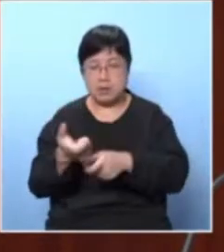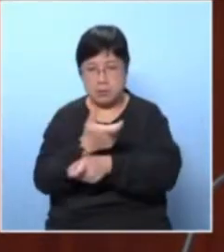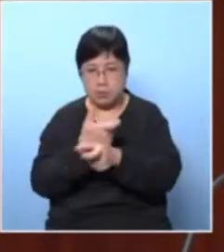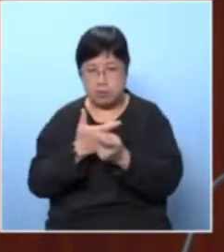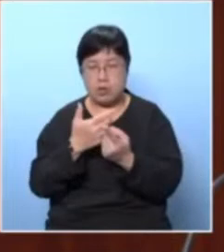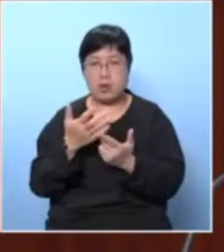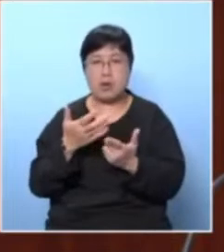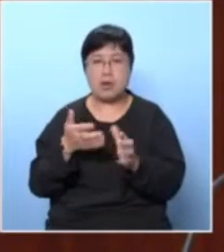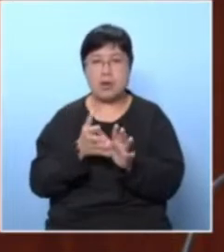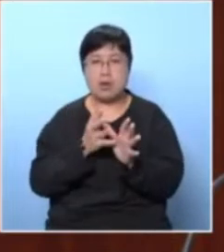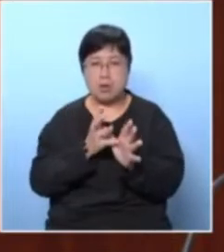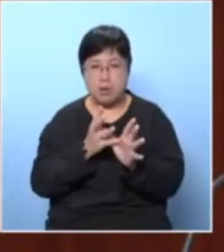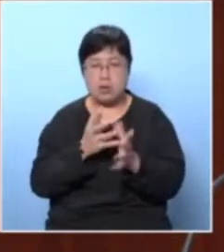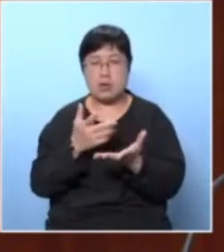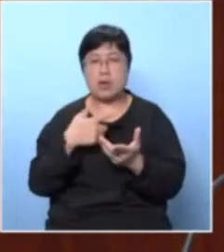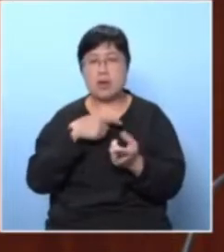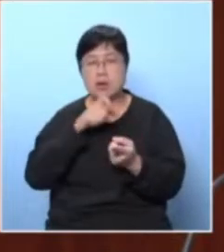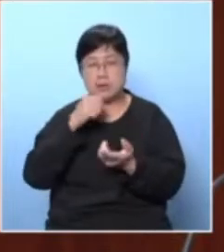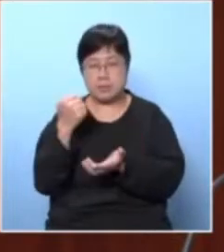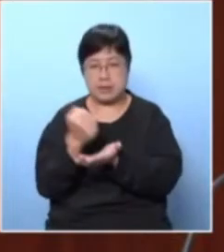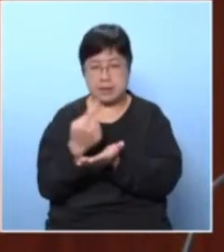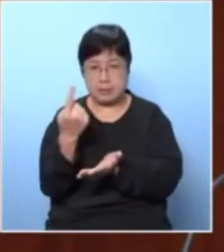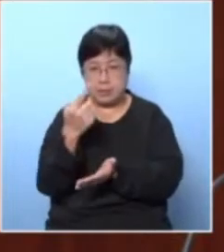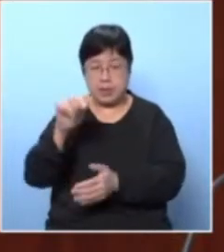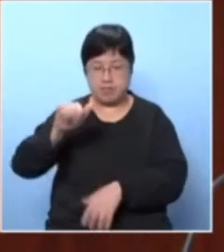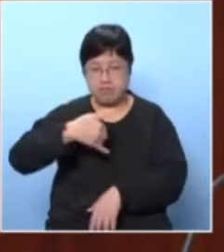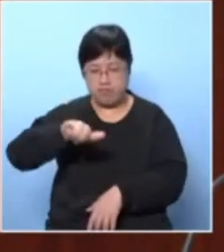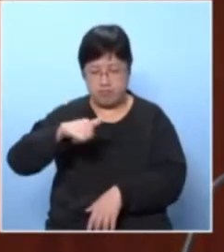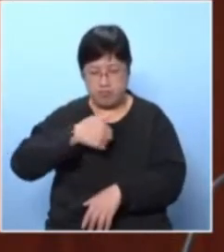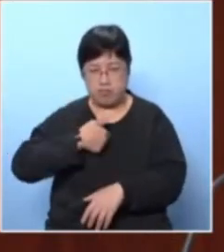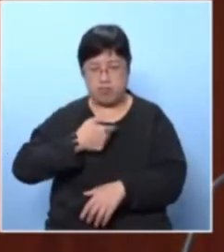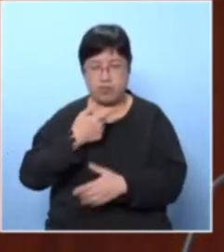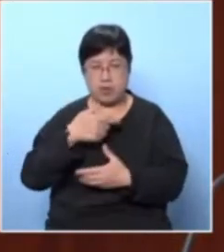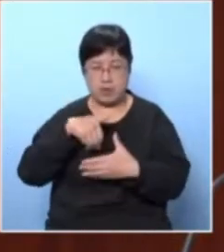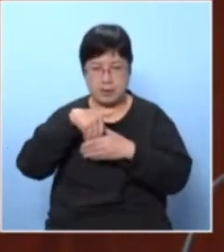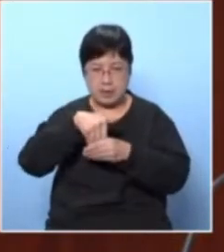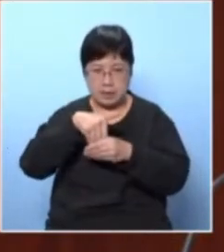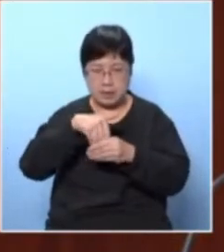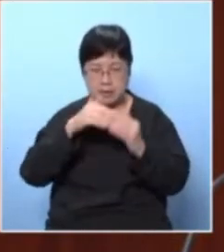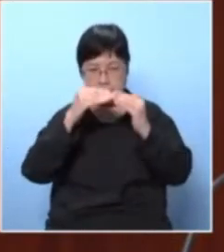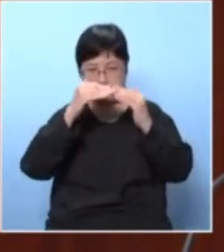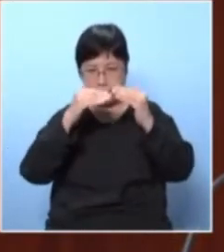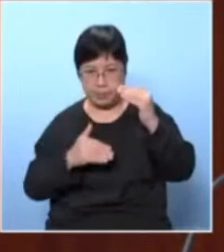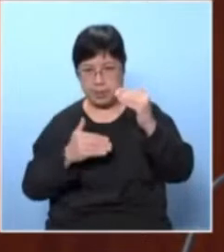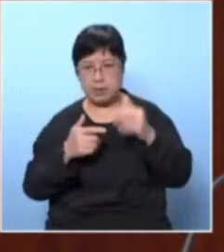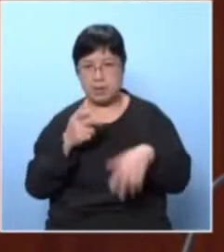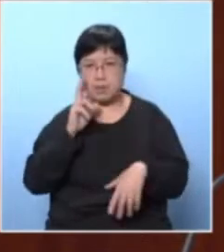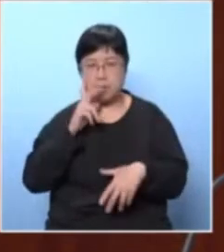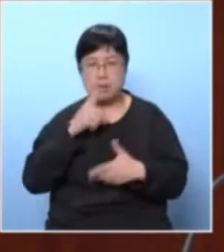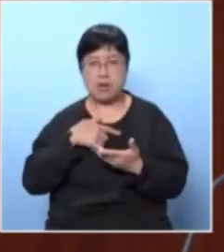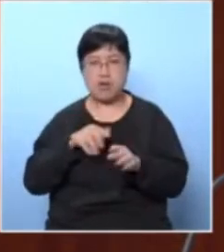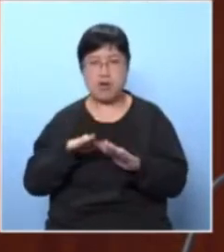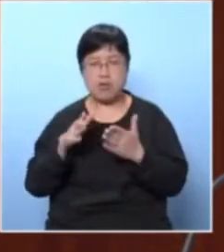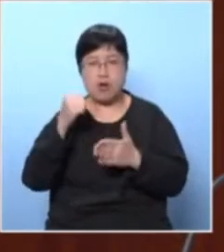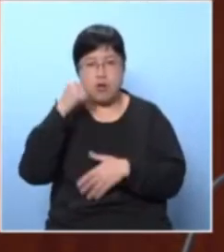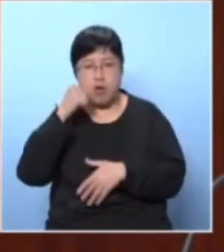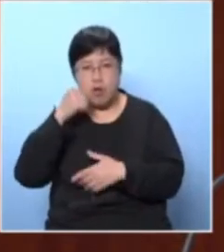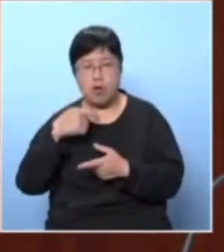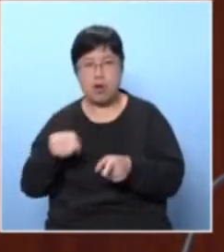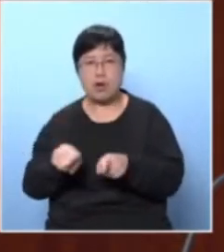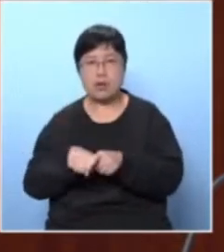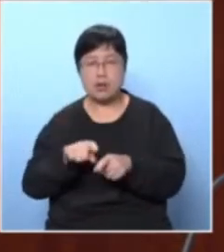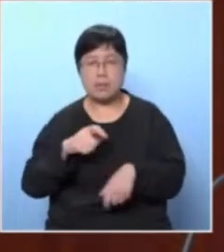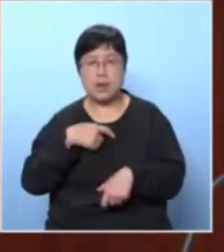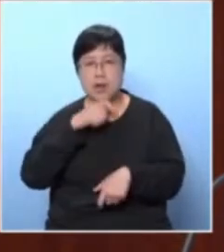criteria for Vietnamese applying for multiple entry visas for business and travel. We will also relax the visa